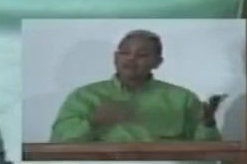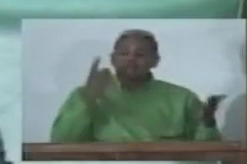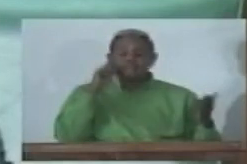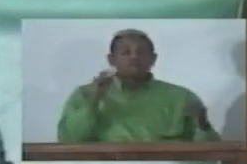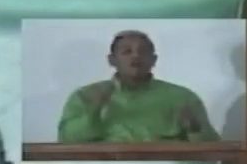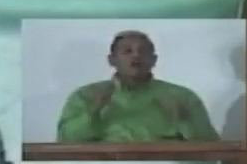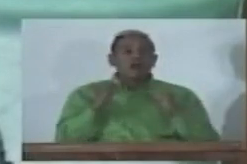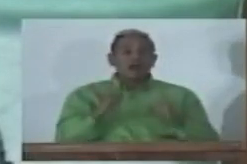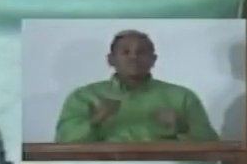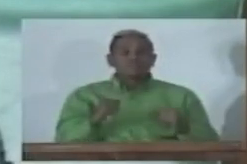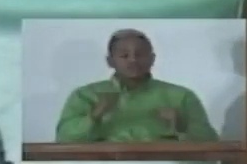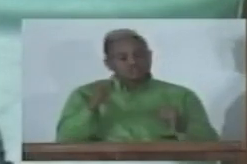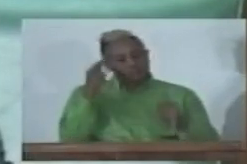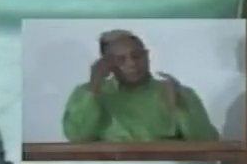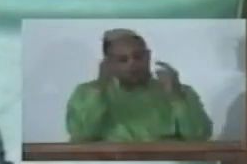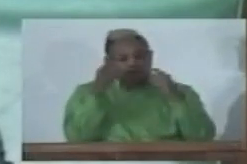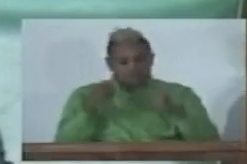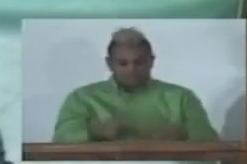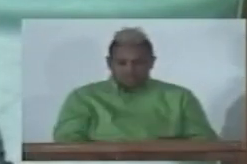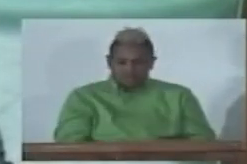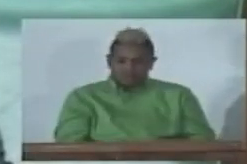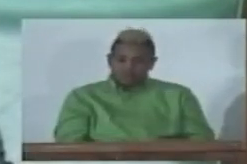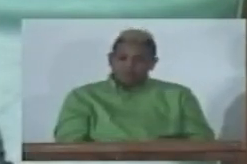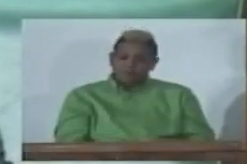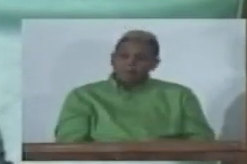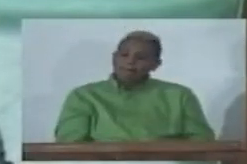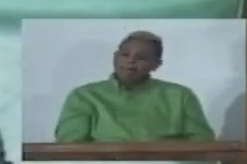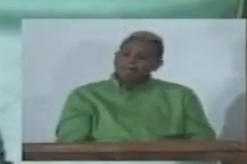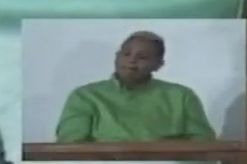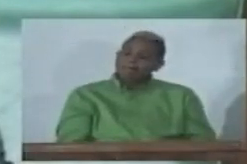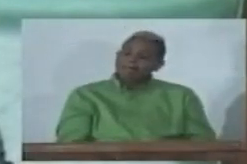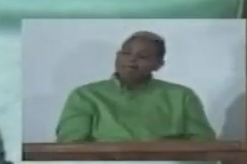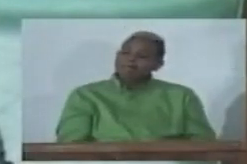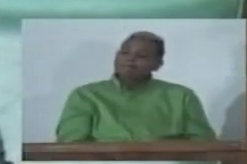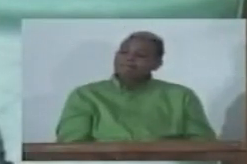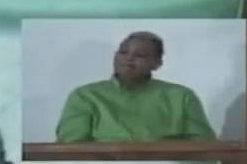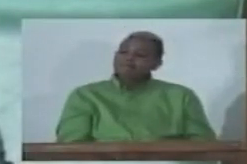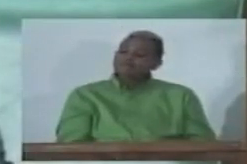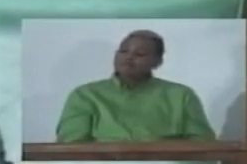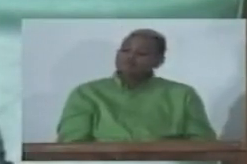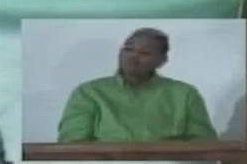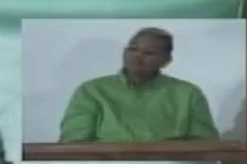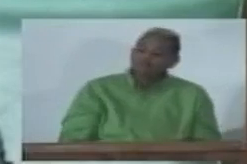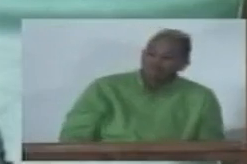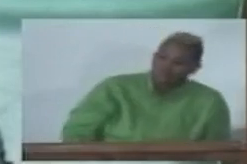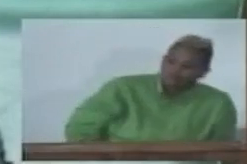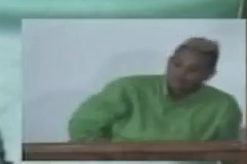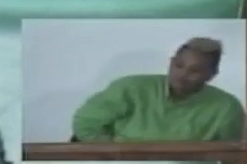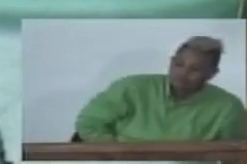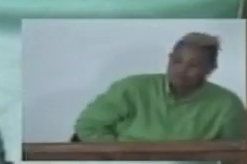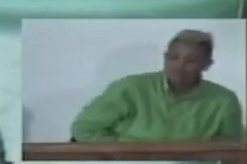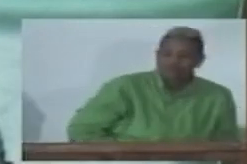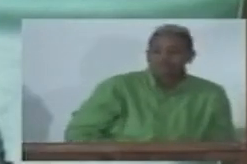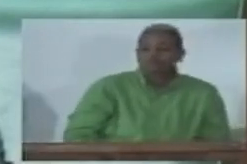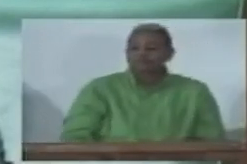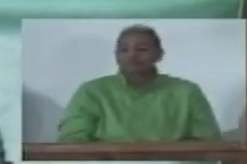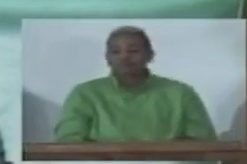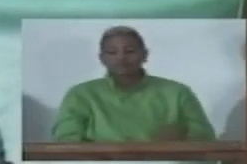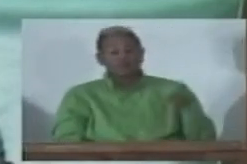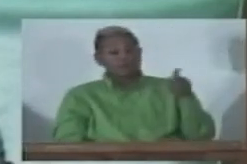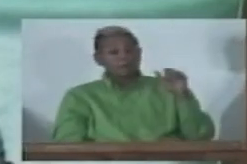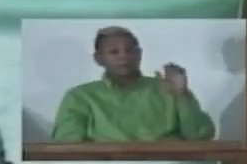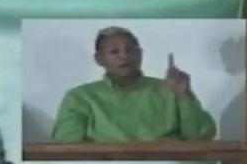aforementioned purposes. Mr. President, let's be very clear. So PACAL's only